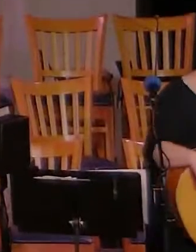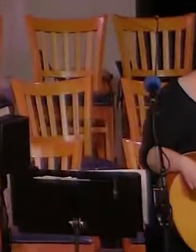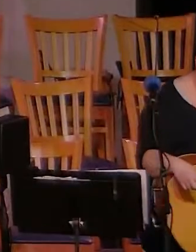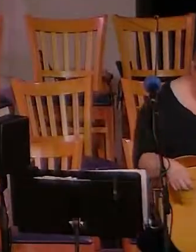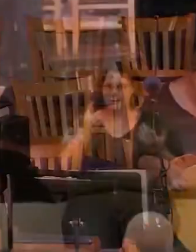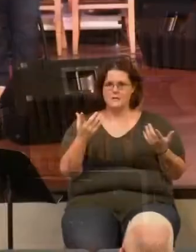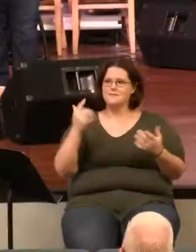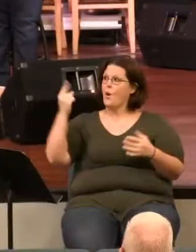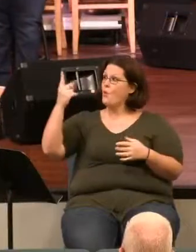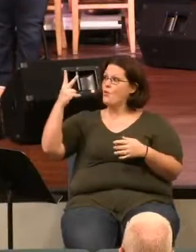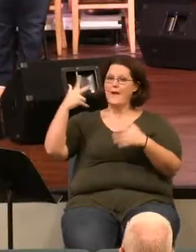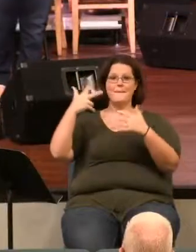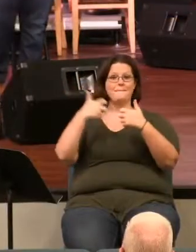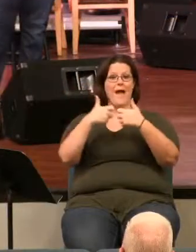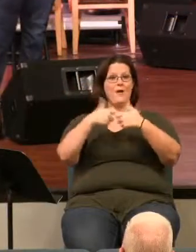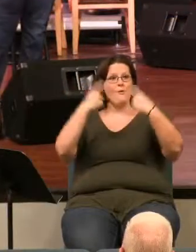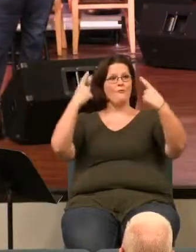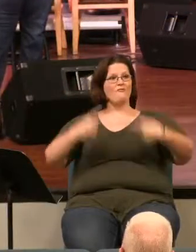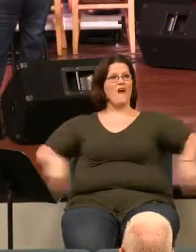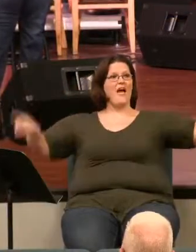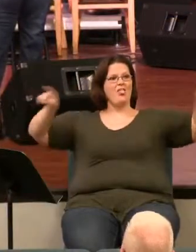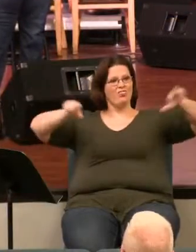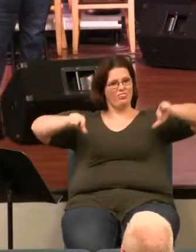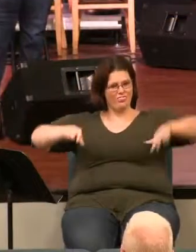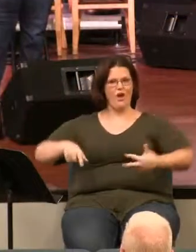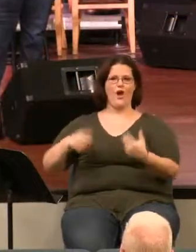I went through three batteries before we got this one to work. All right.